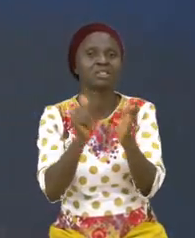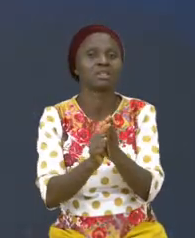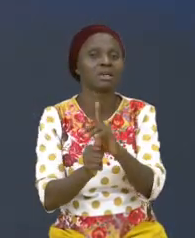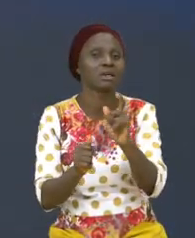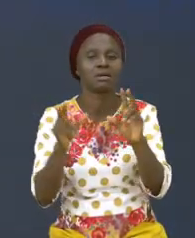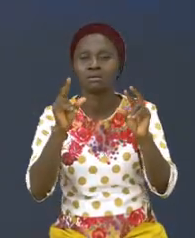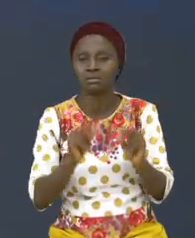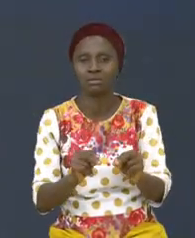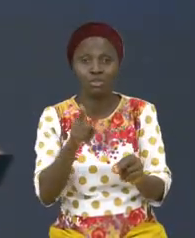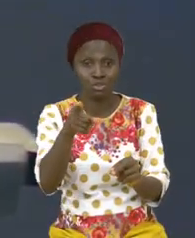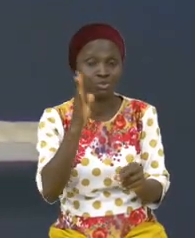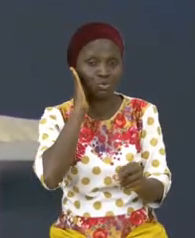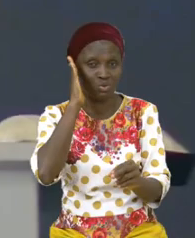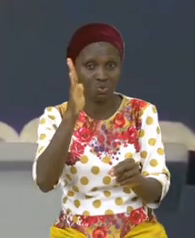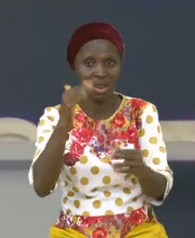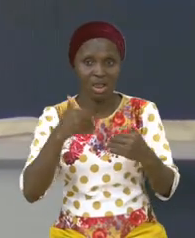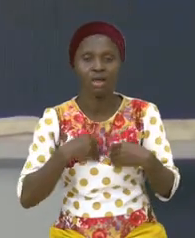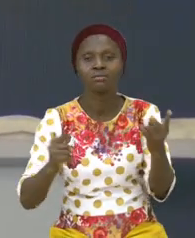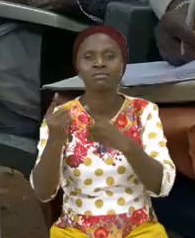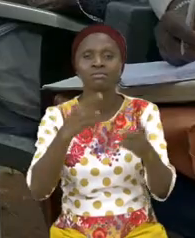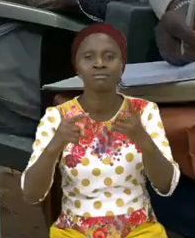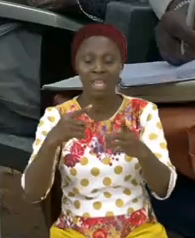to have, I am going to